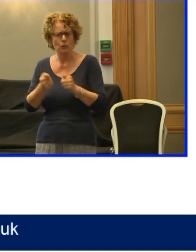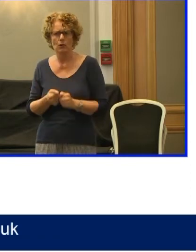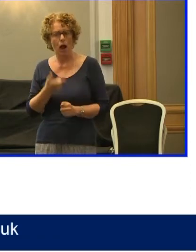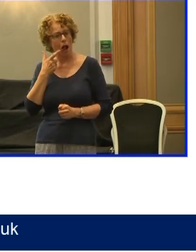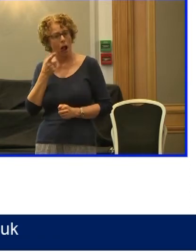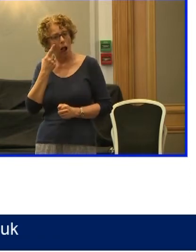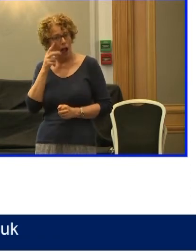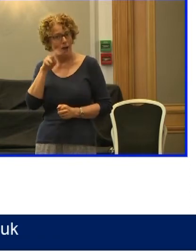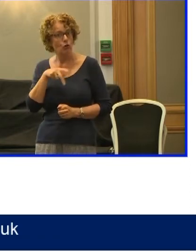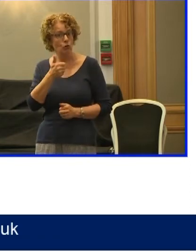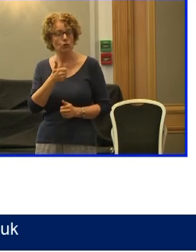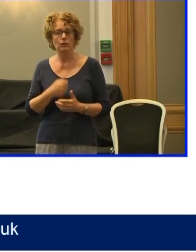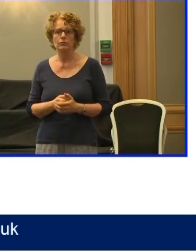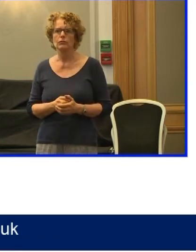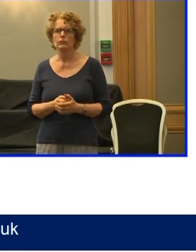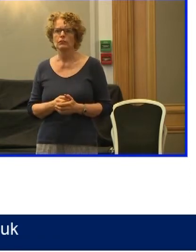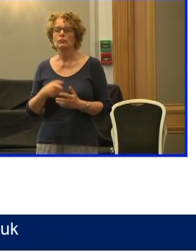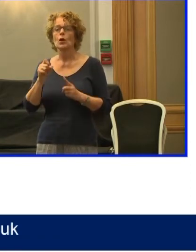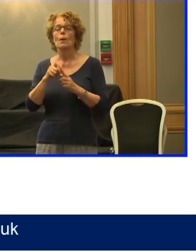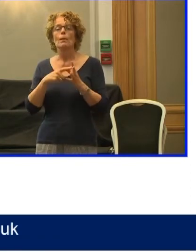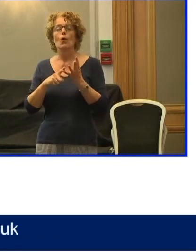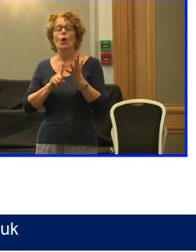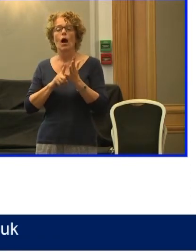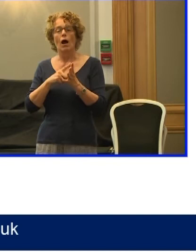that. And Paula will be telling us more about the website later on today.